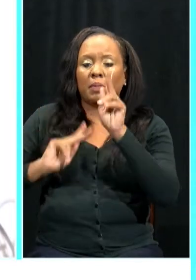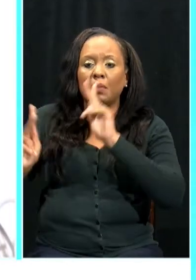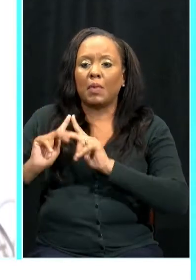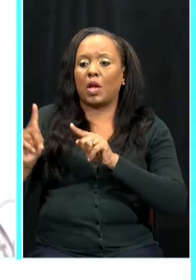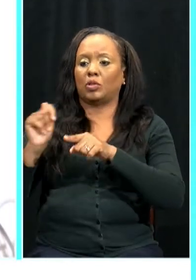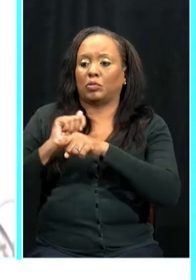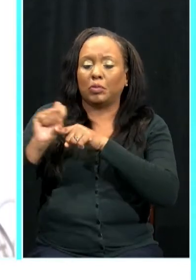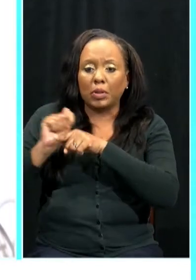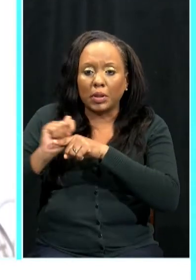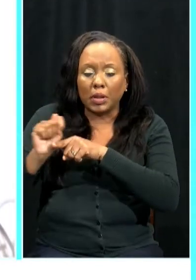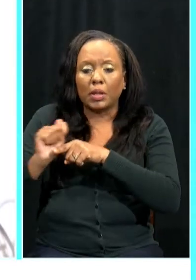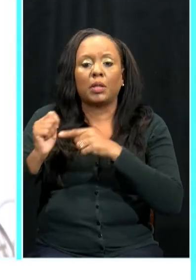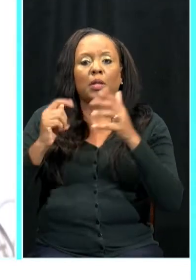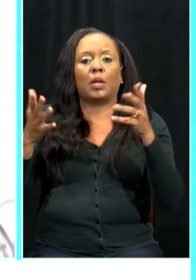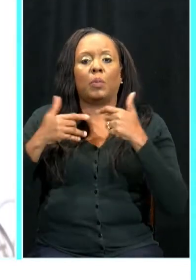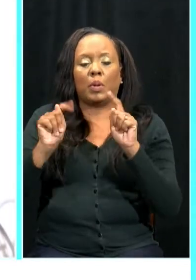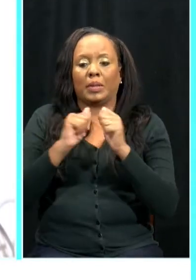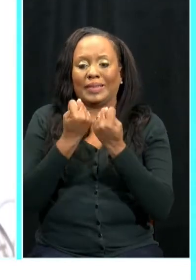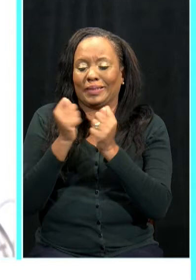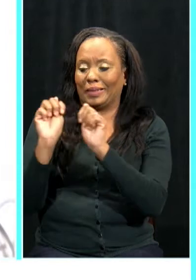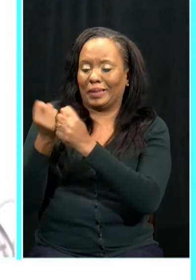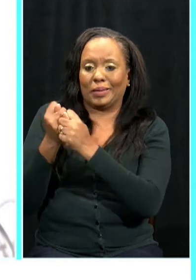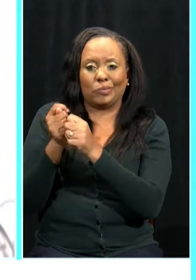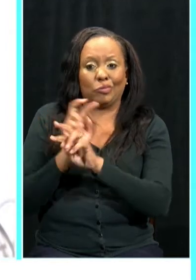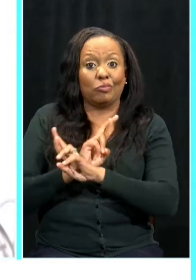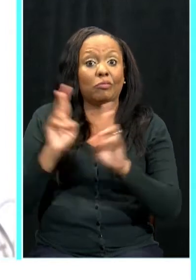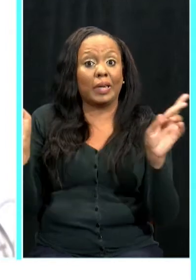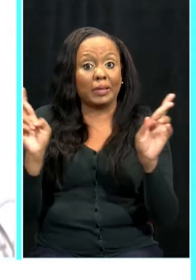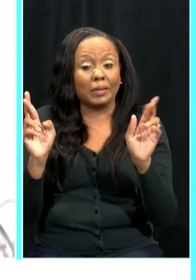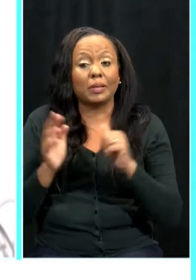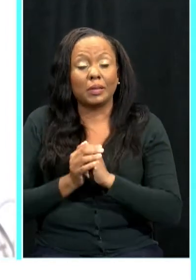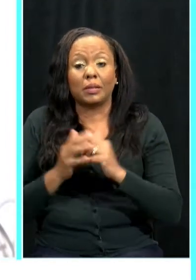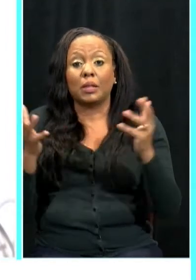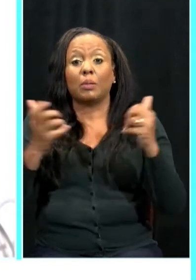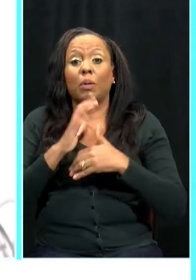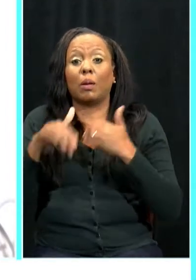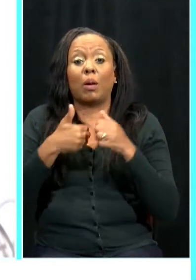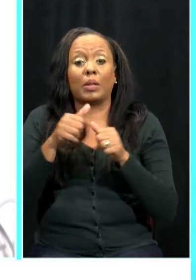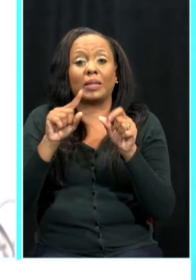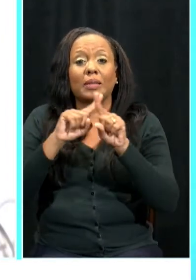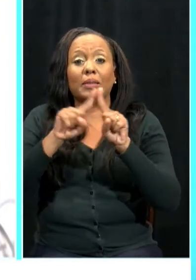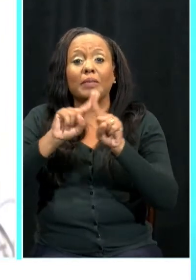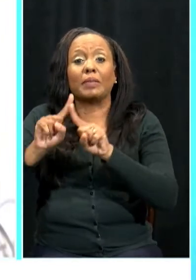train, you try to get your teams in place, you get all the constituency,